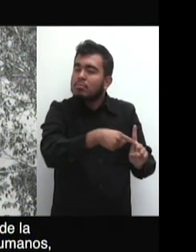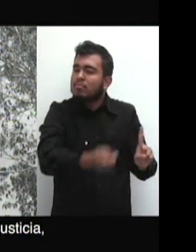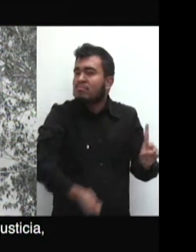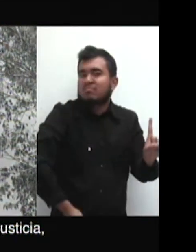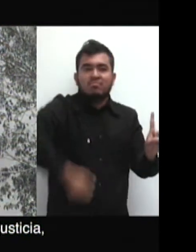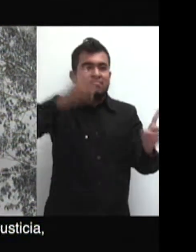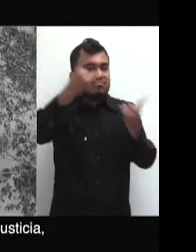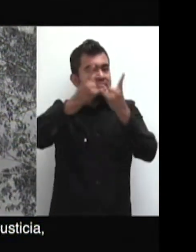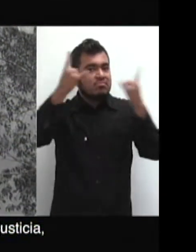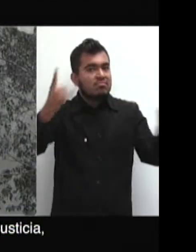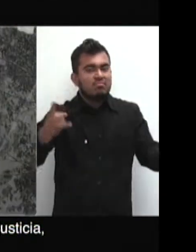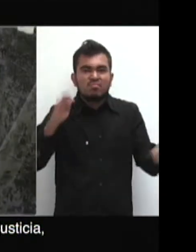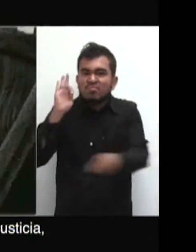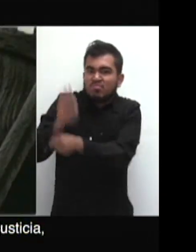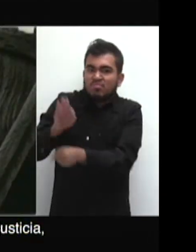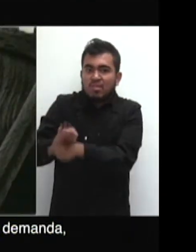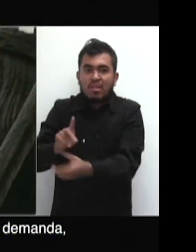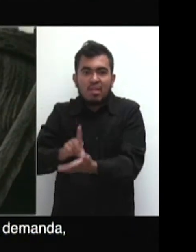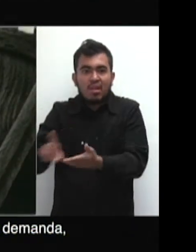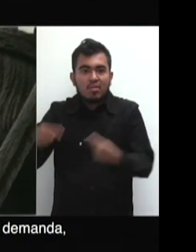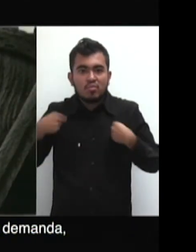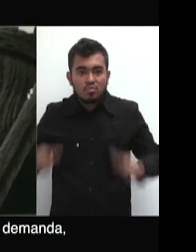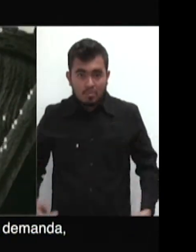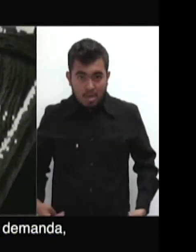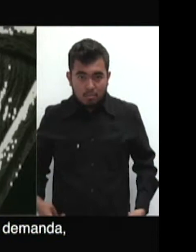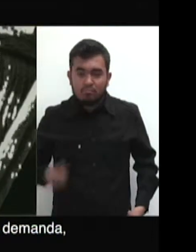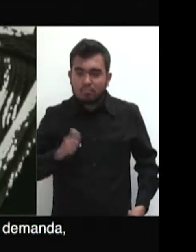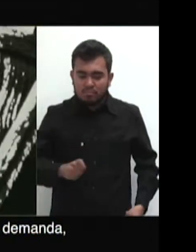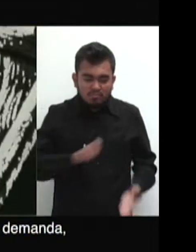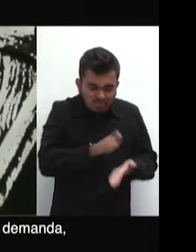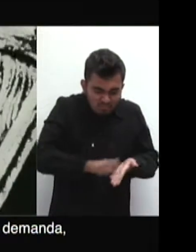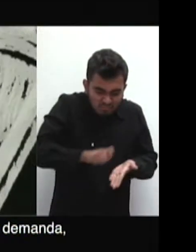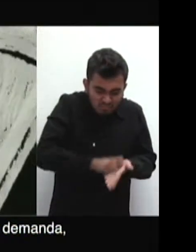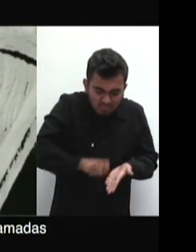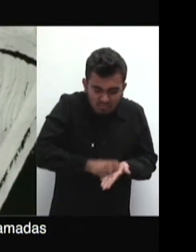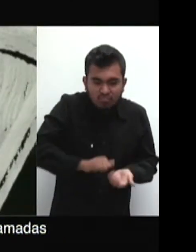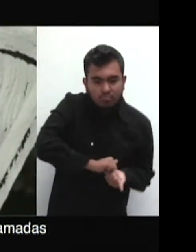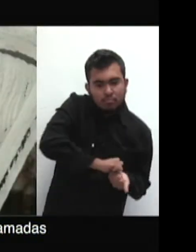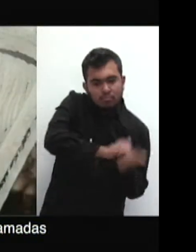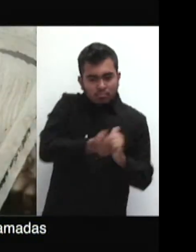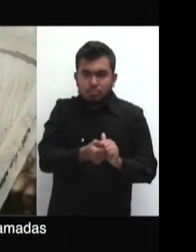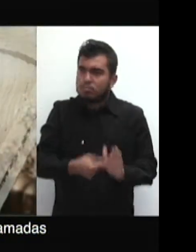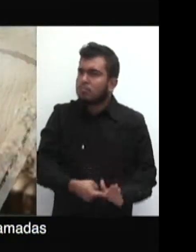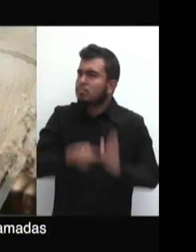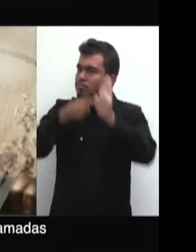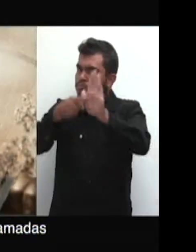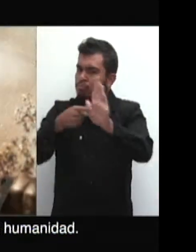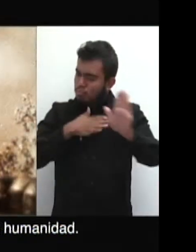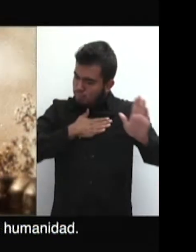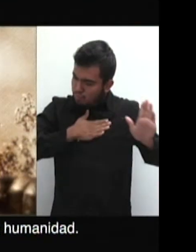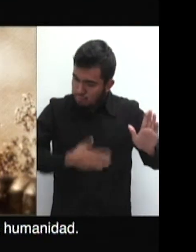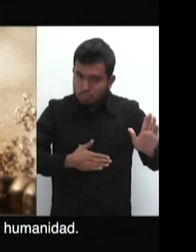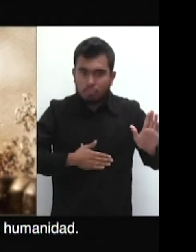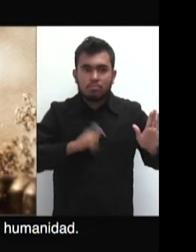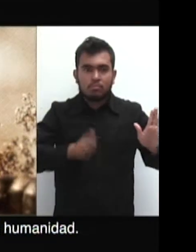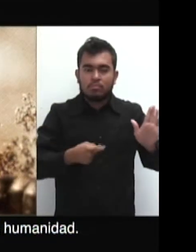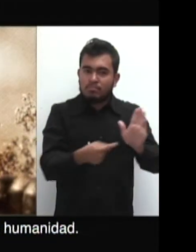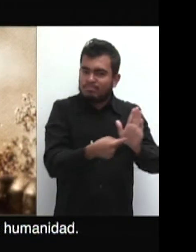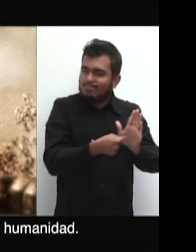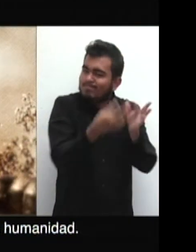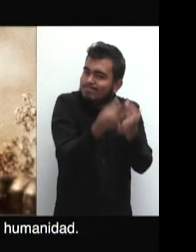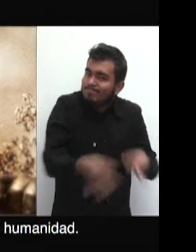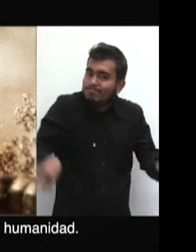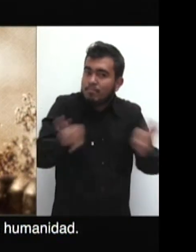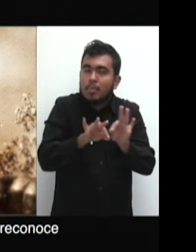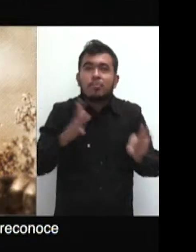humanos, ya que sus peticiones de justicia, transformadas en escritos de demanda, fueron formuladas y proclamadas en documentos básicos